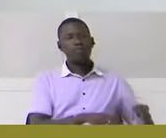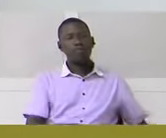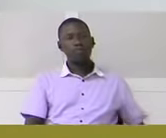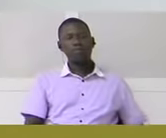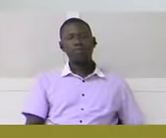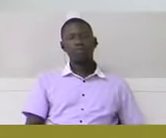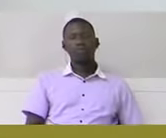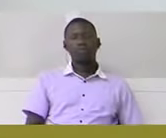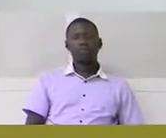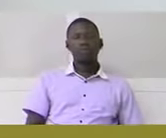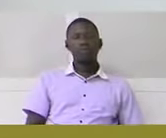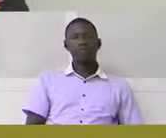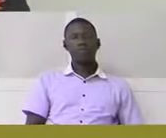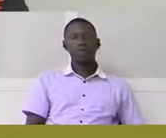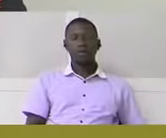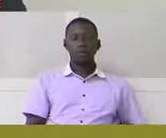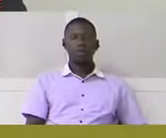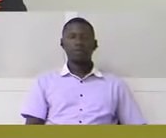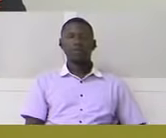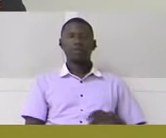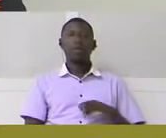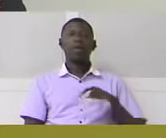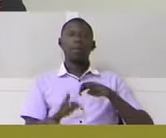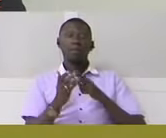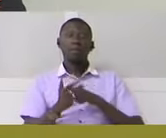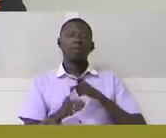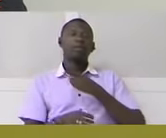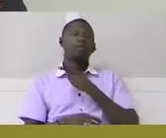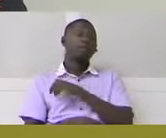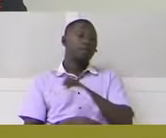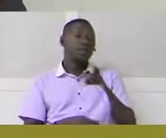exactly what happened. So they left before us.